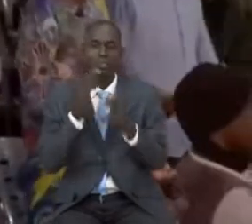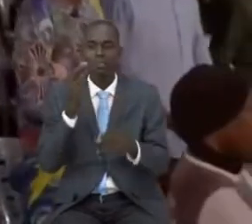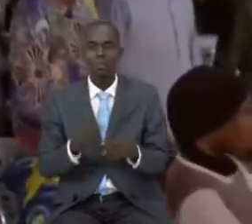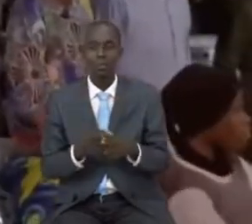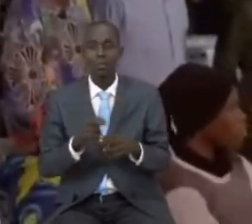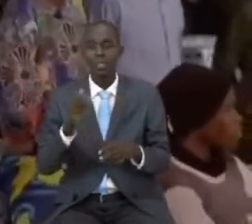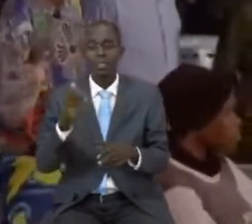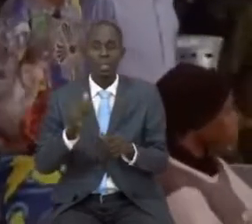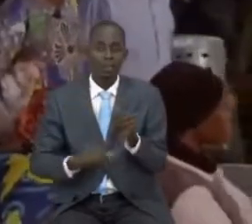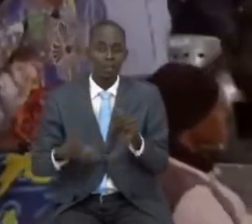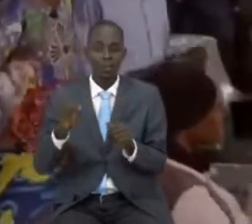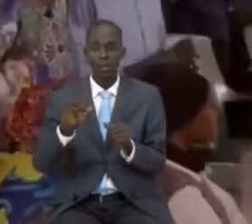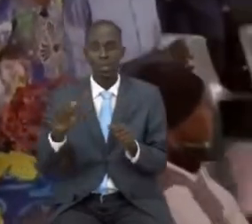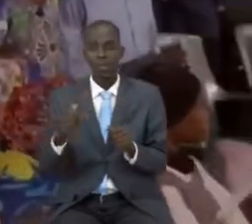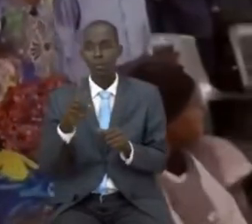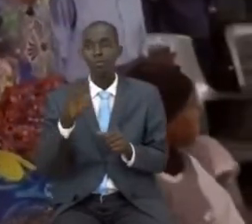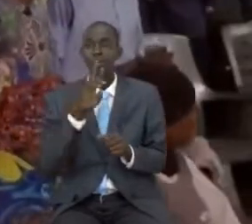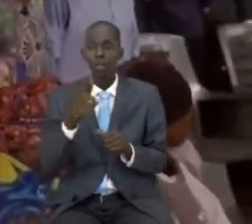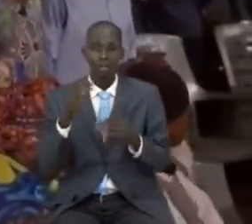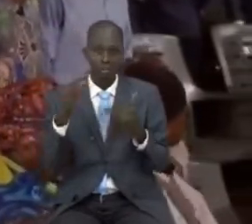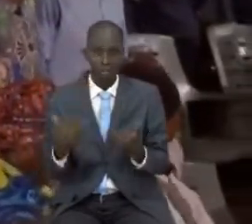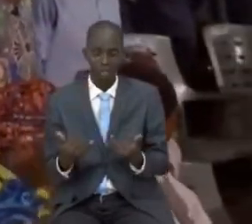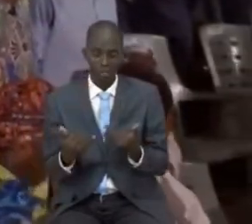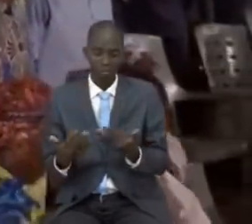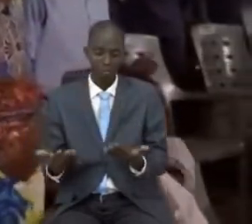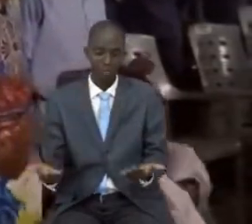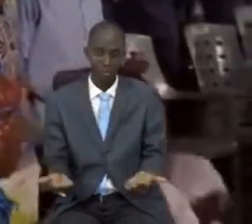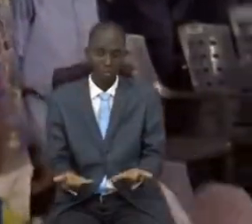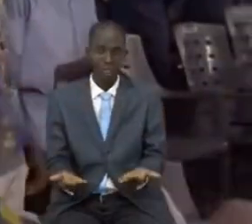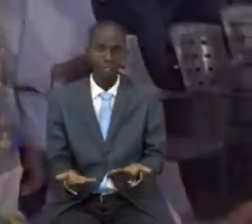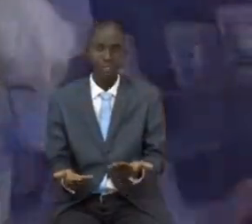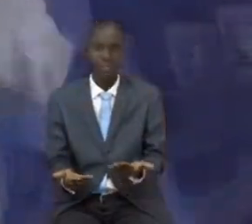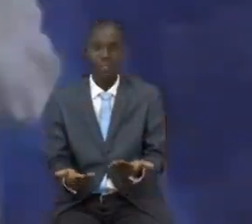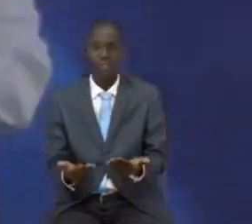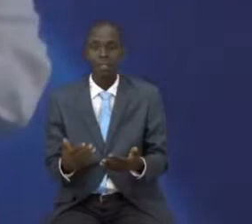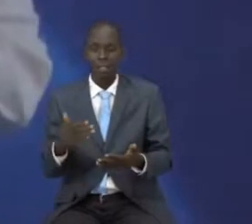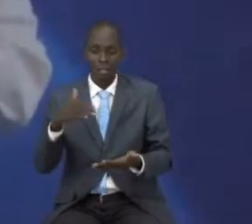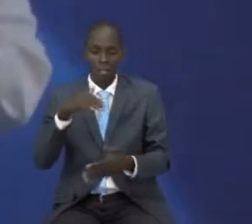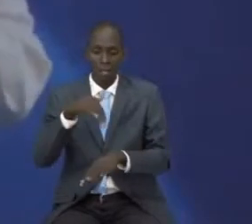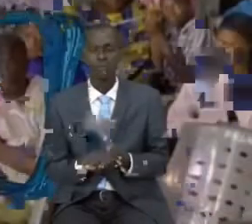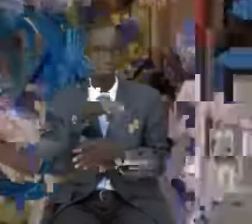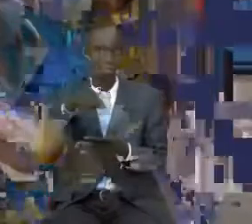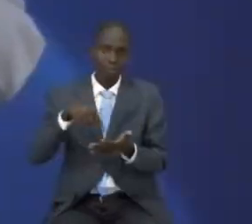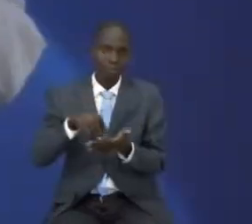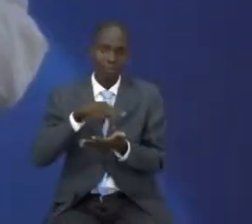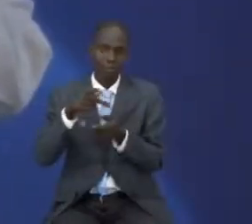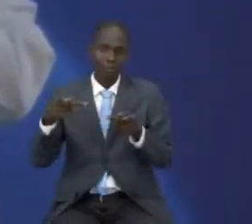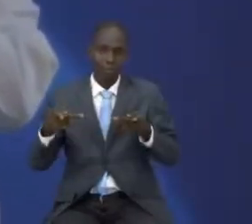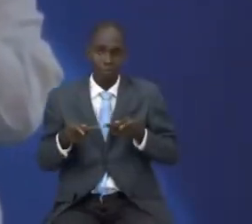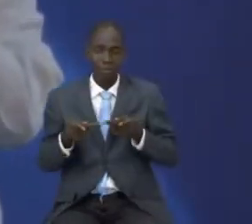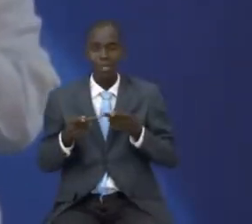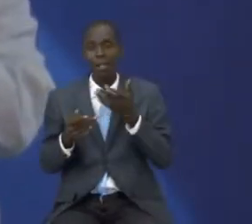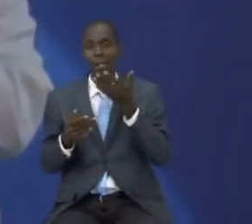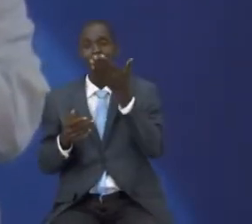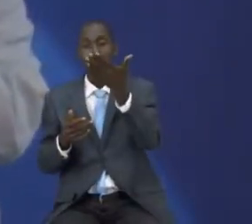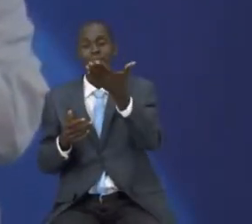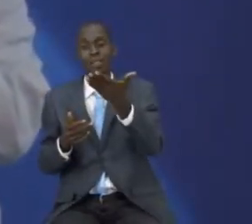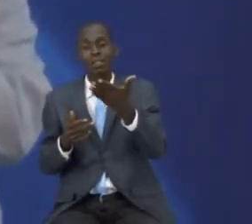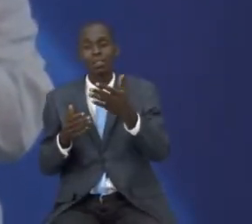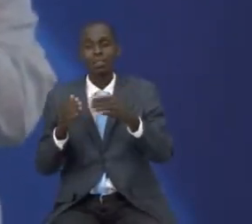Anywhere you are now, here, Alpha location, there,